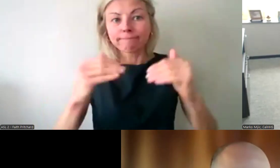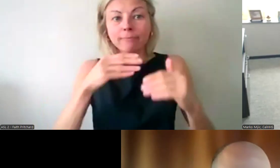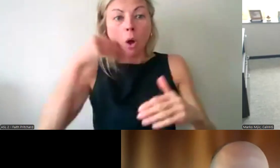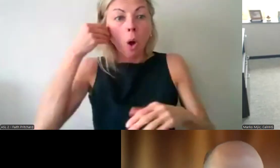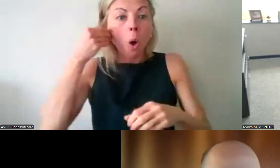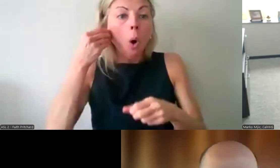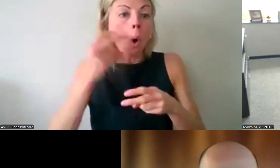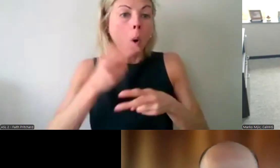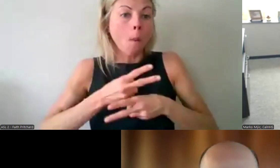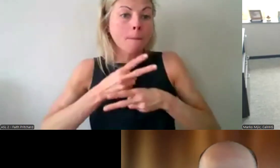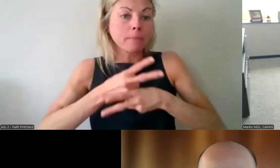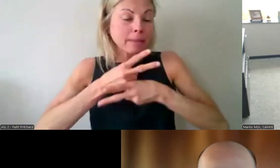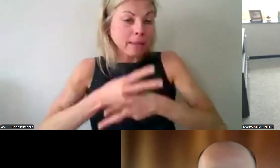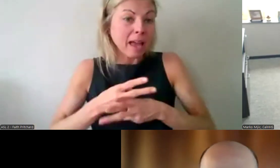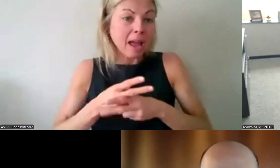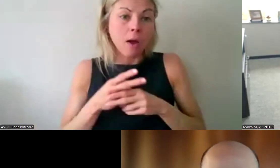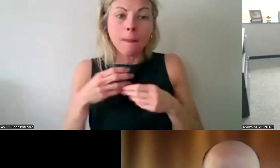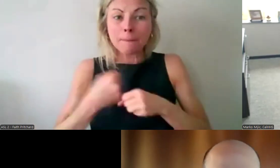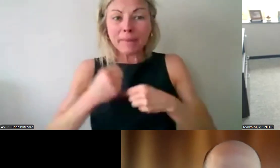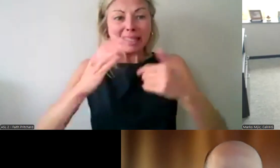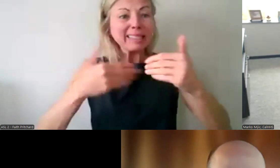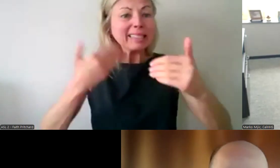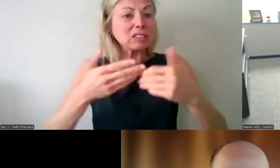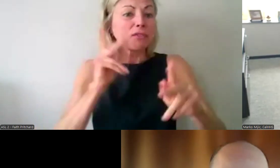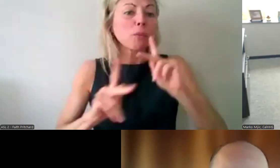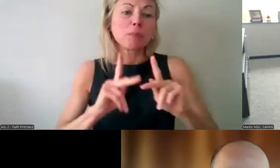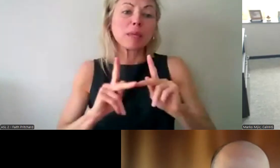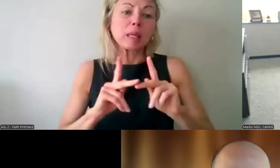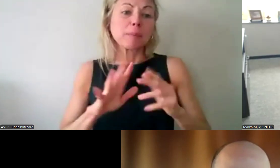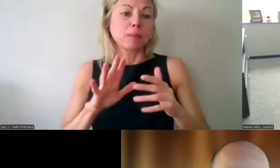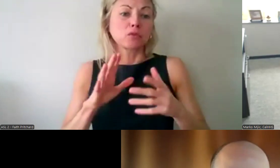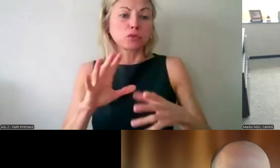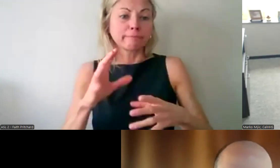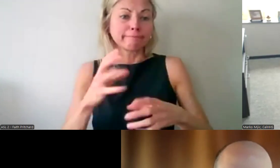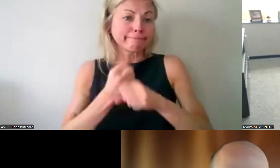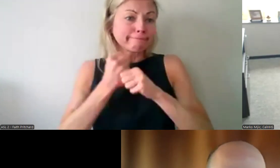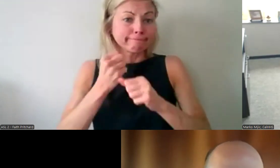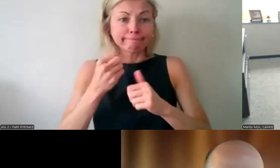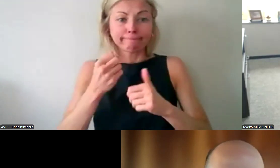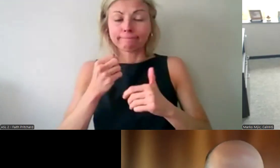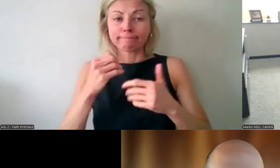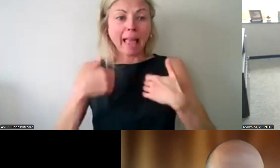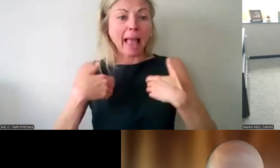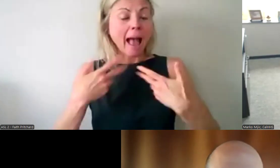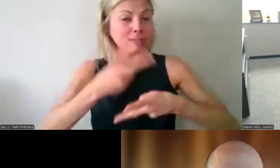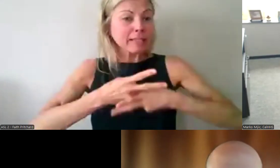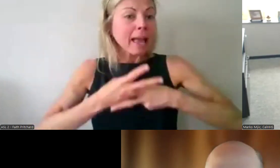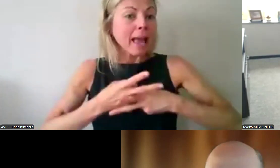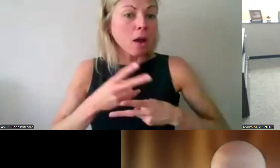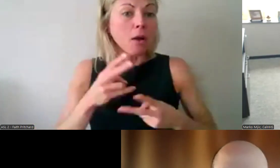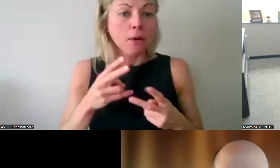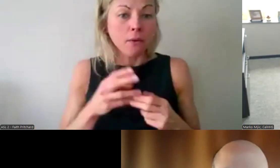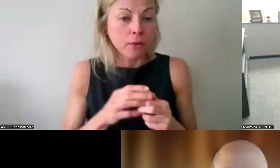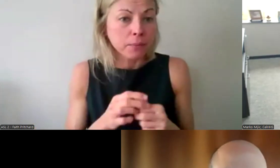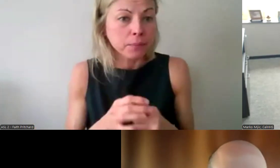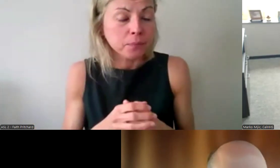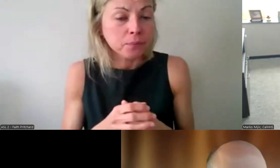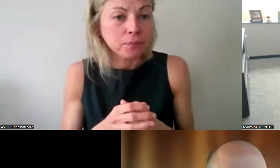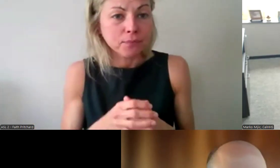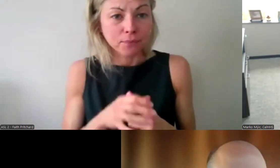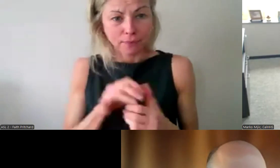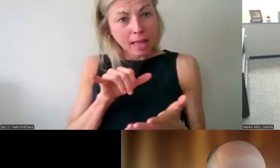that it's easiest for people to get care at home rather than easiest for them to get and pay for that care in an institution.